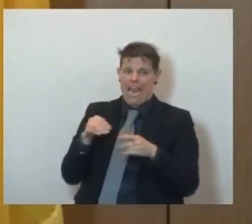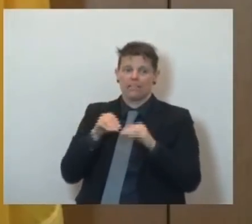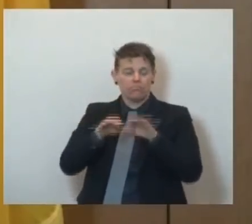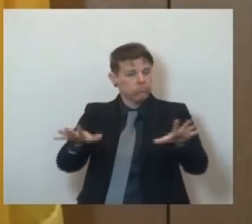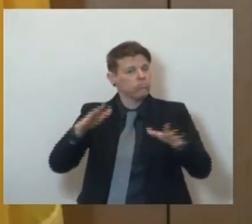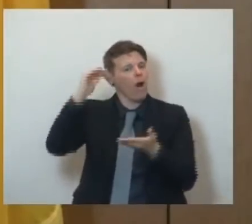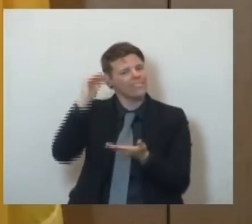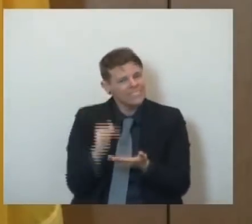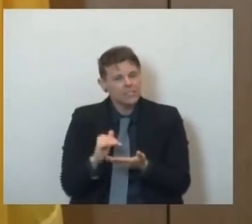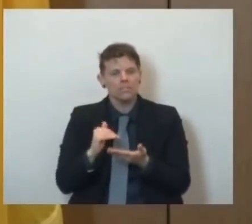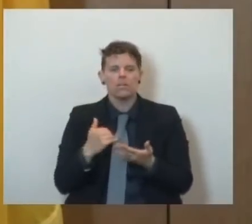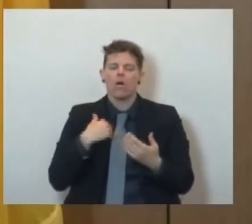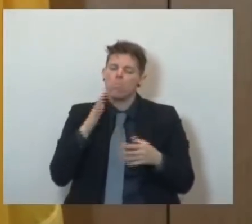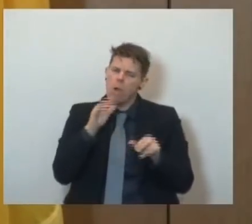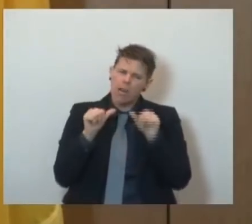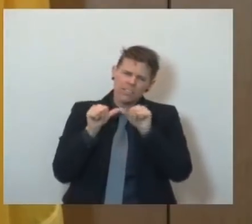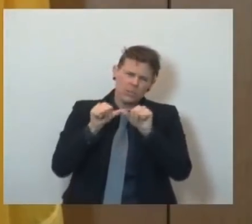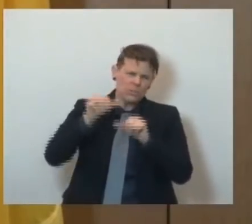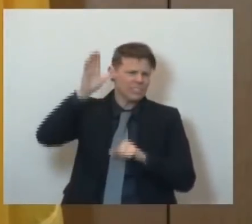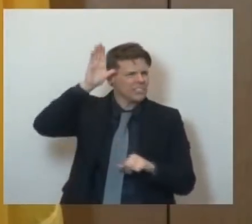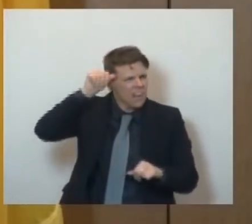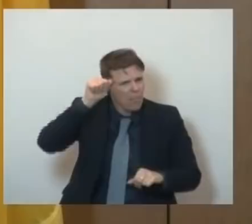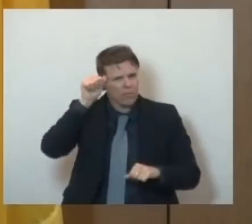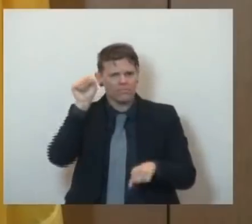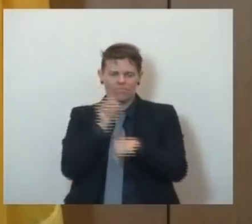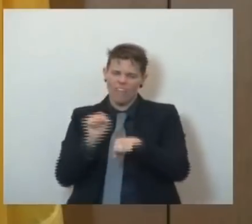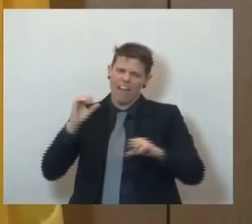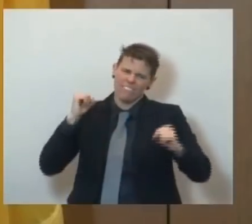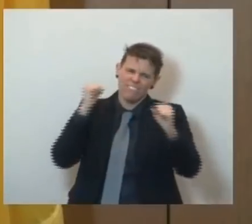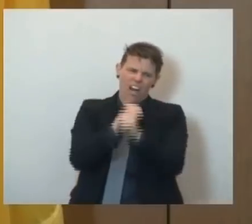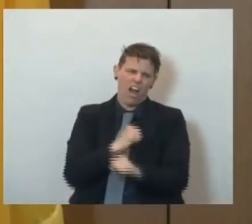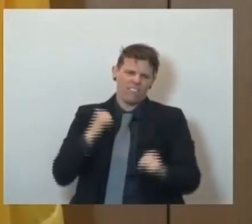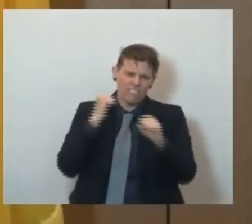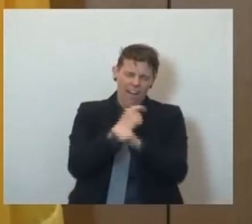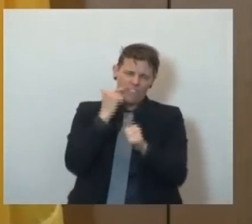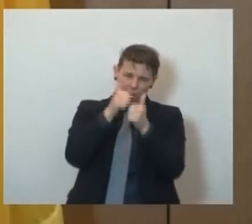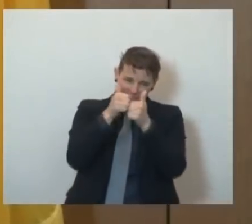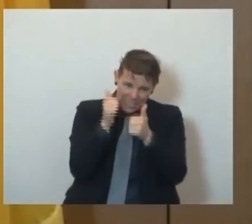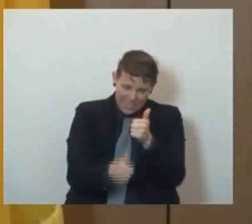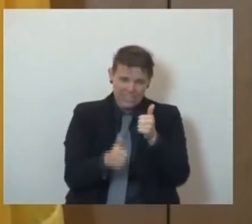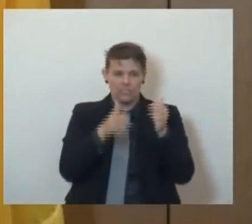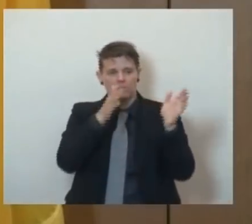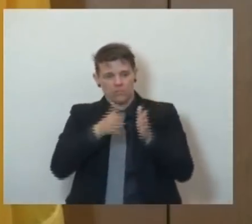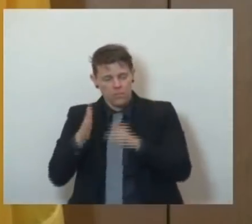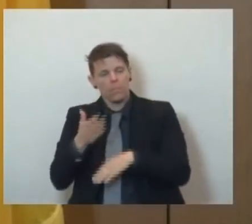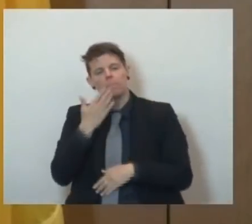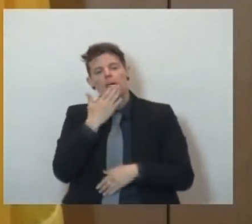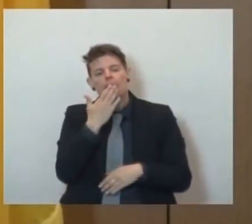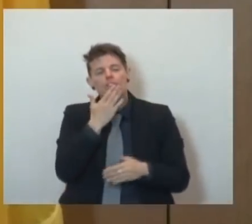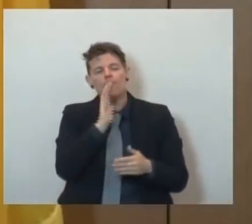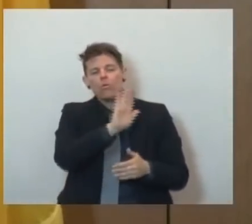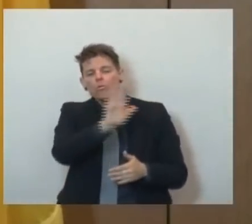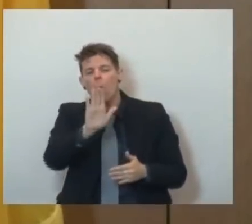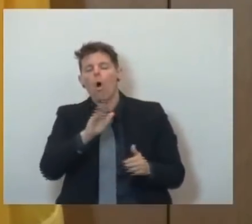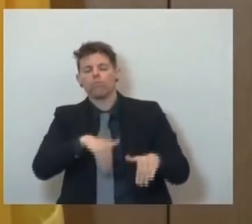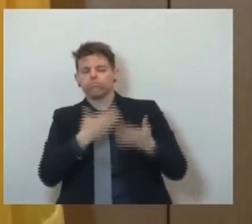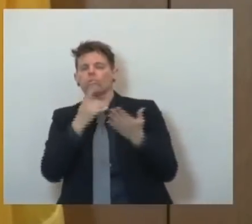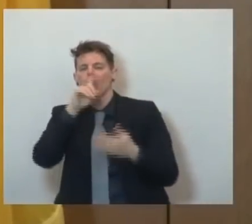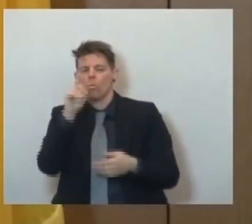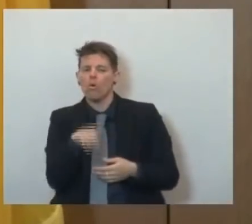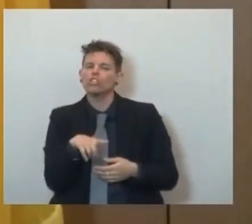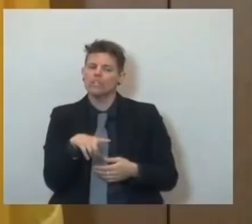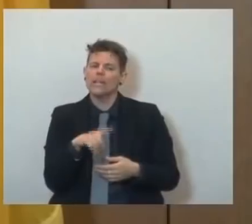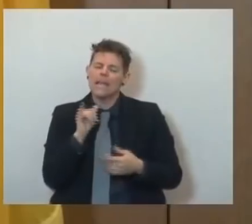keep fighting for every single New Mexican. And I appreciate you raising that question. And it is a very painful effort and a very